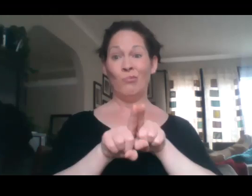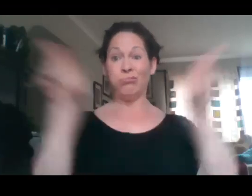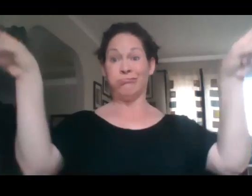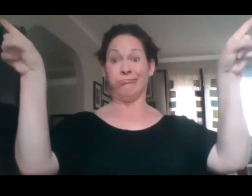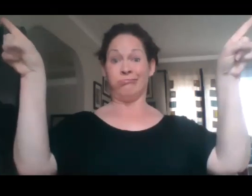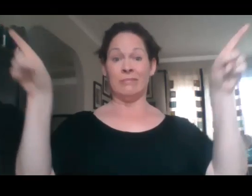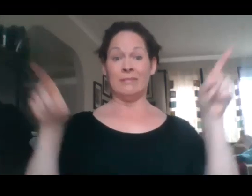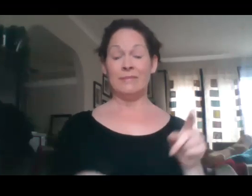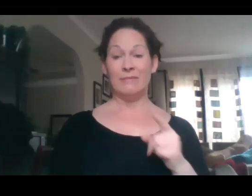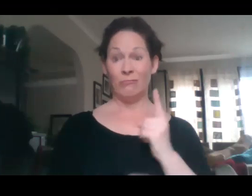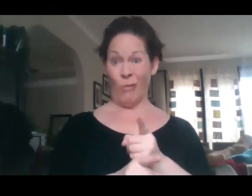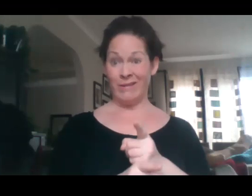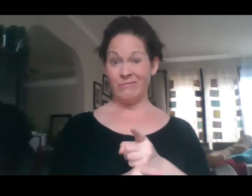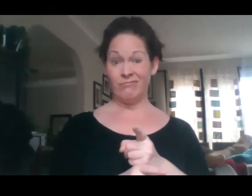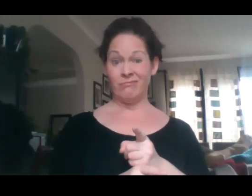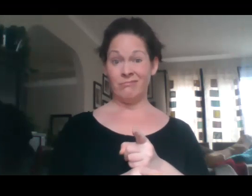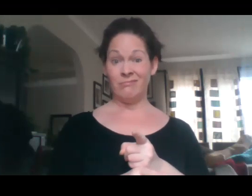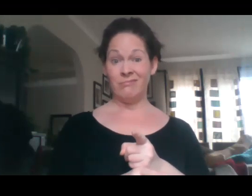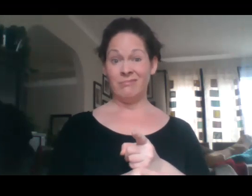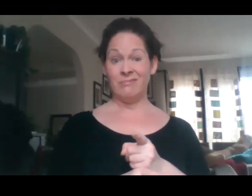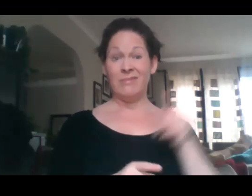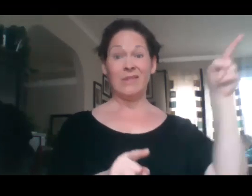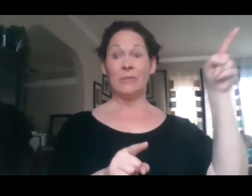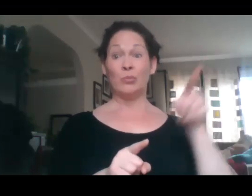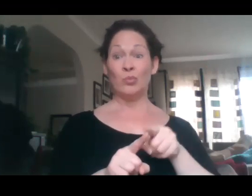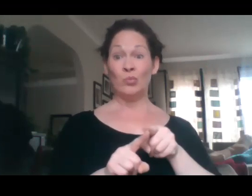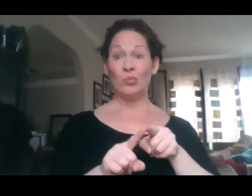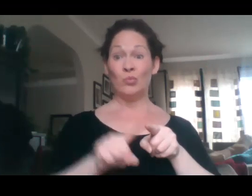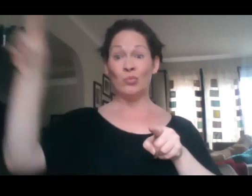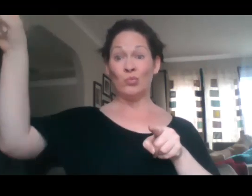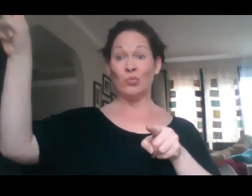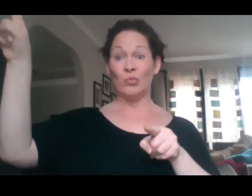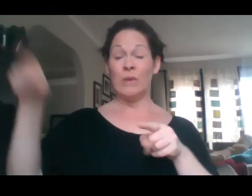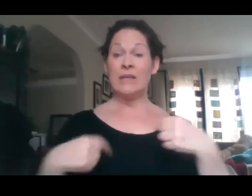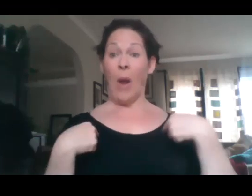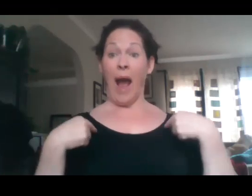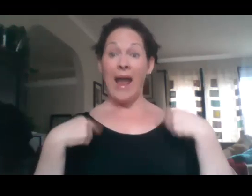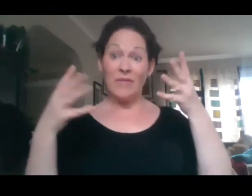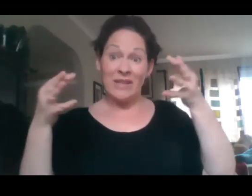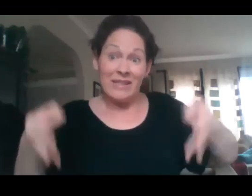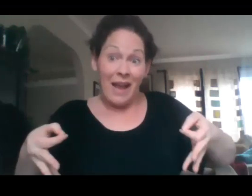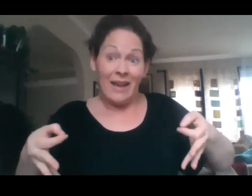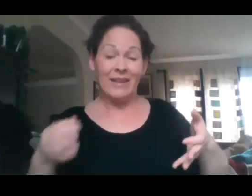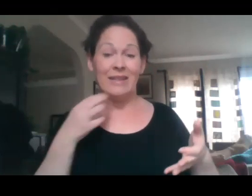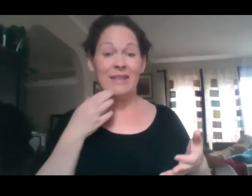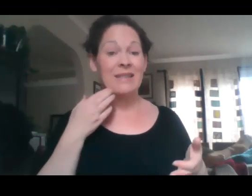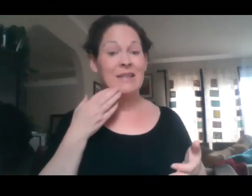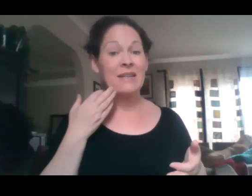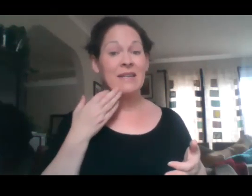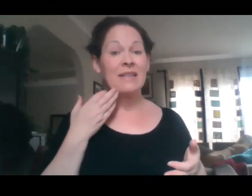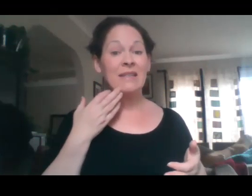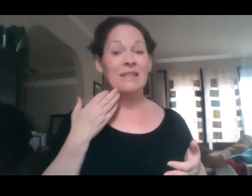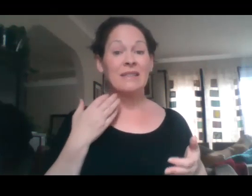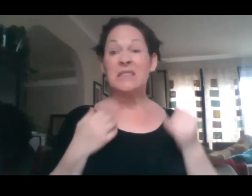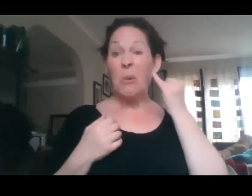right, it turns back up. So I have to pick values on this. And normally, if we don't